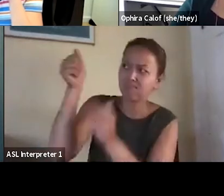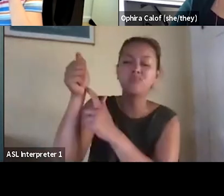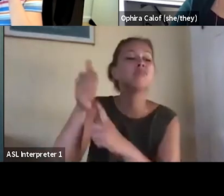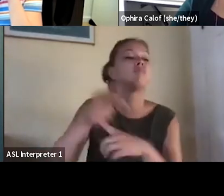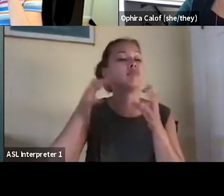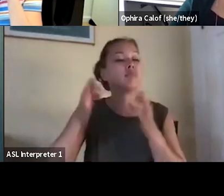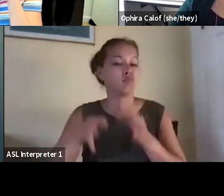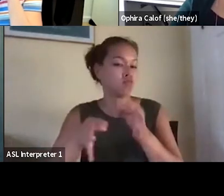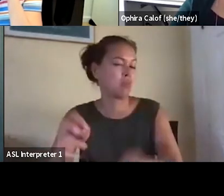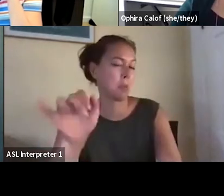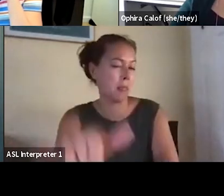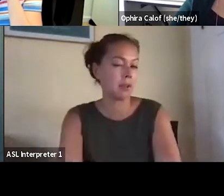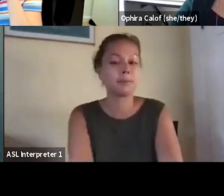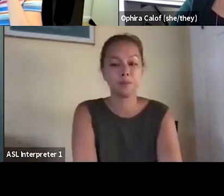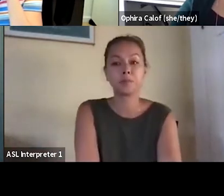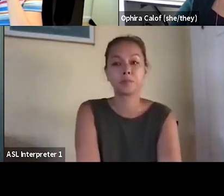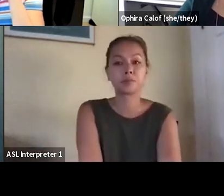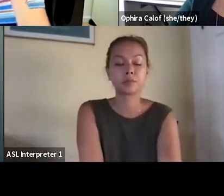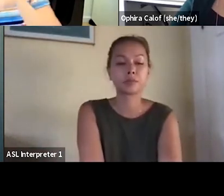I'd like to pivot to Shabnam now.